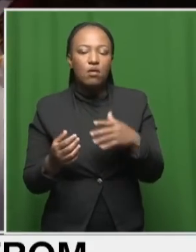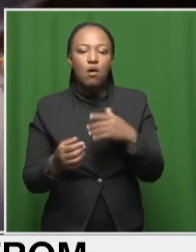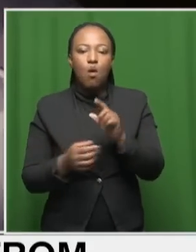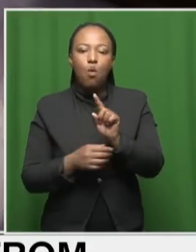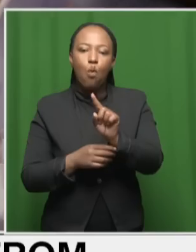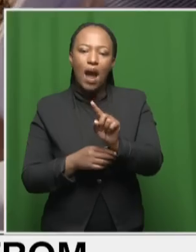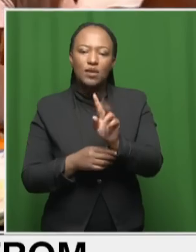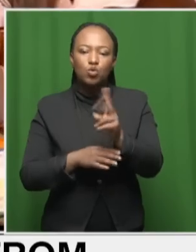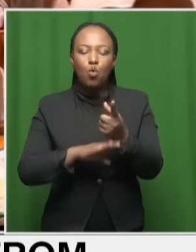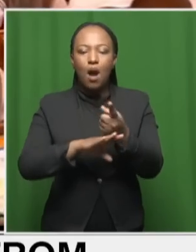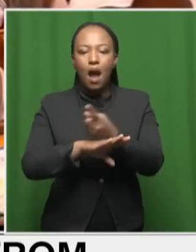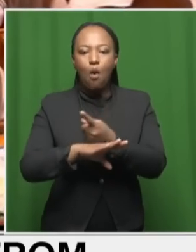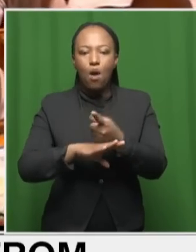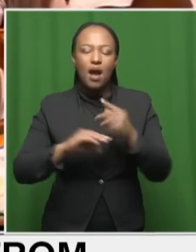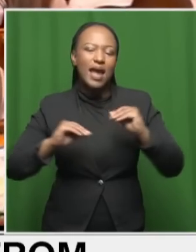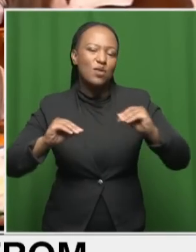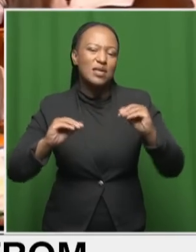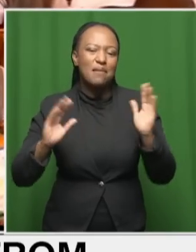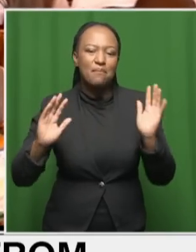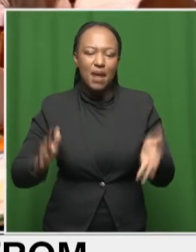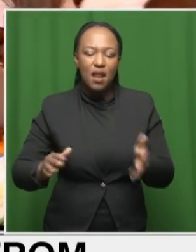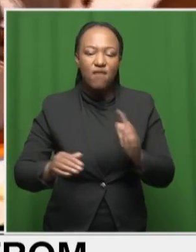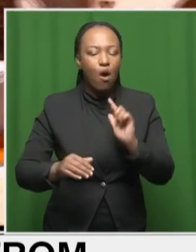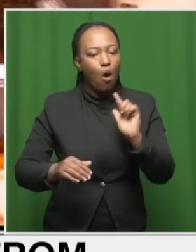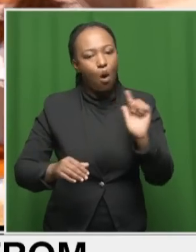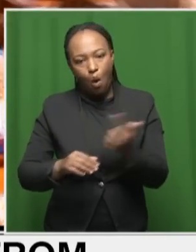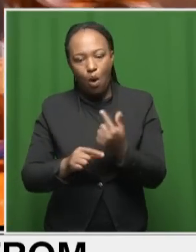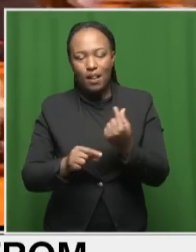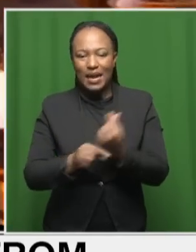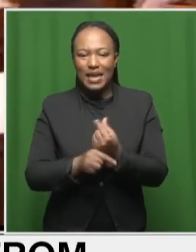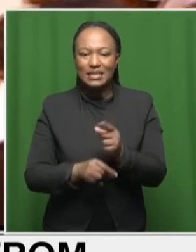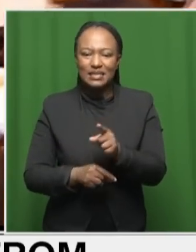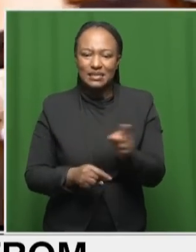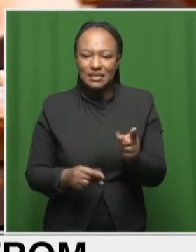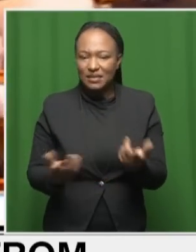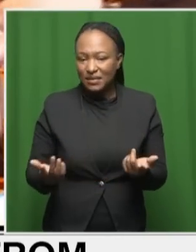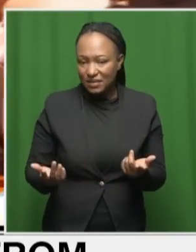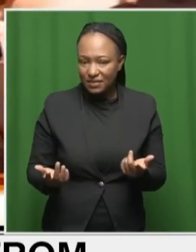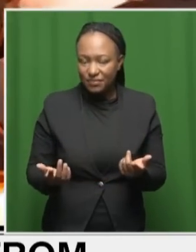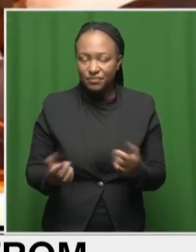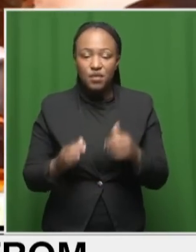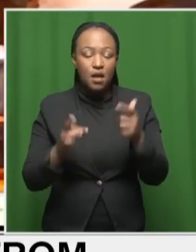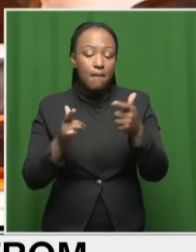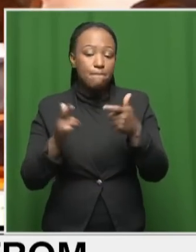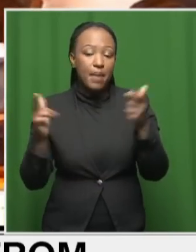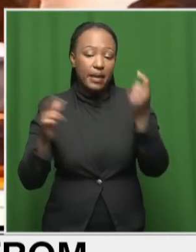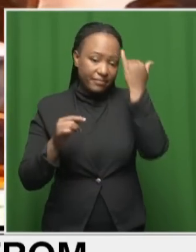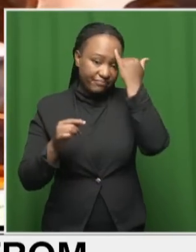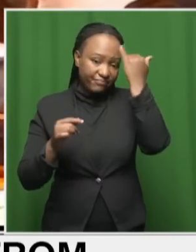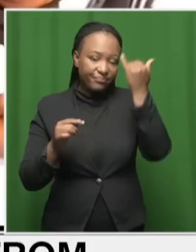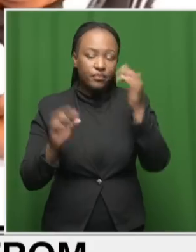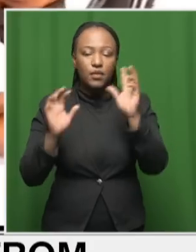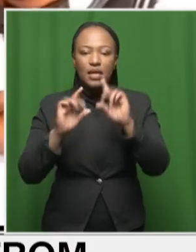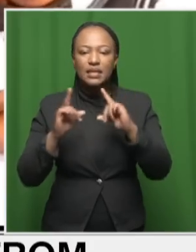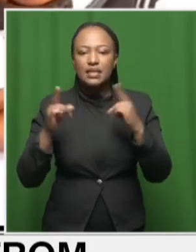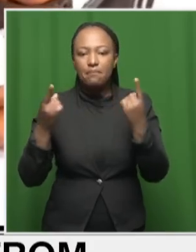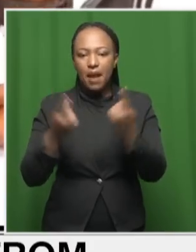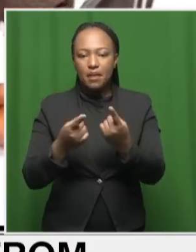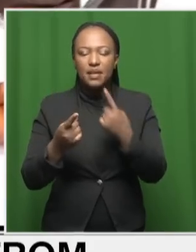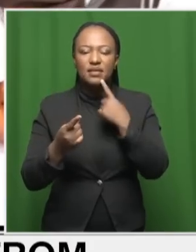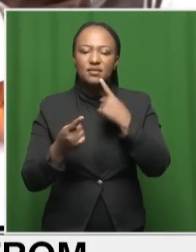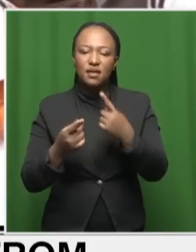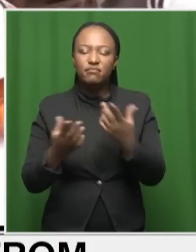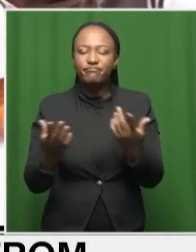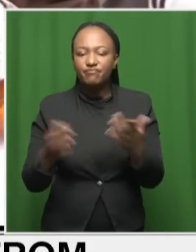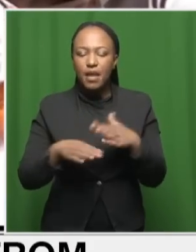to 2 hours for educational content, and that's for all grades. You do have the biggest initiative that I think the department claims is